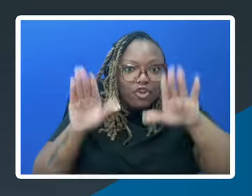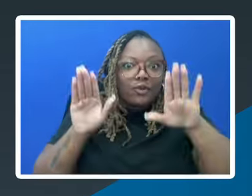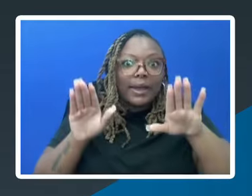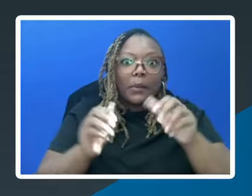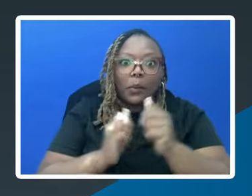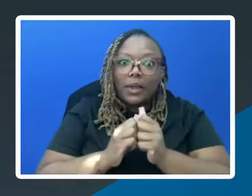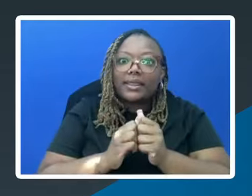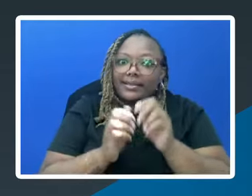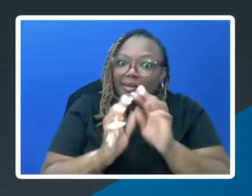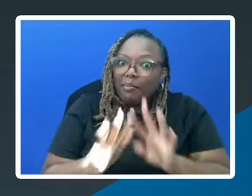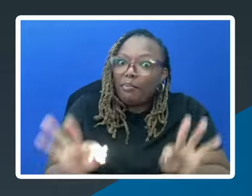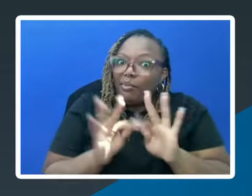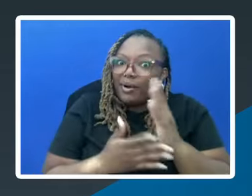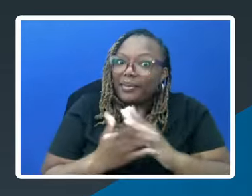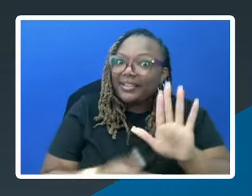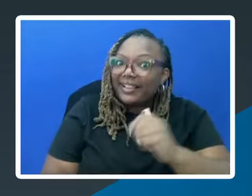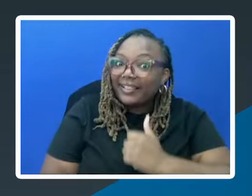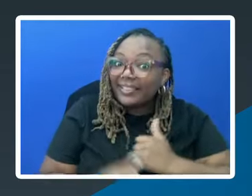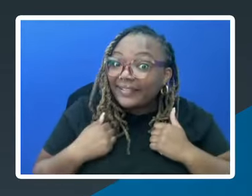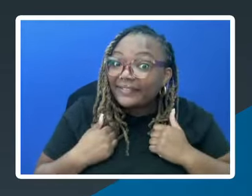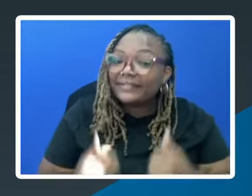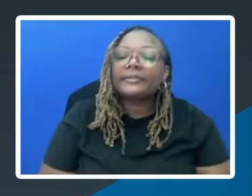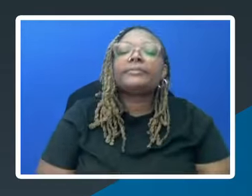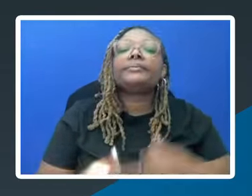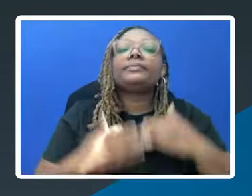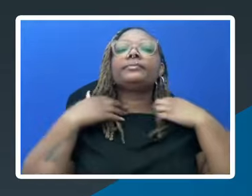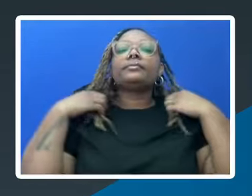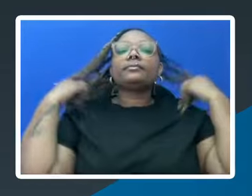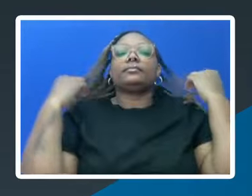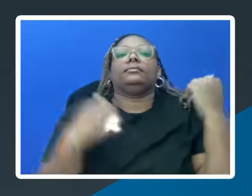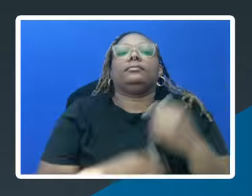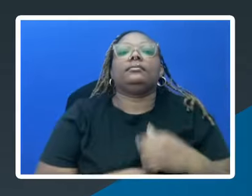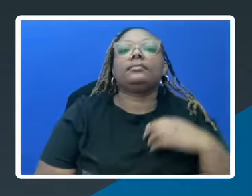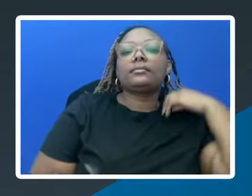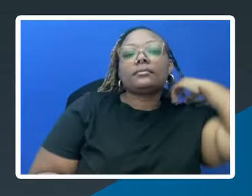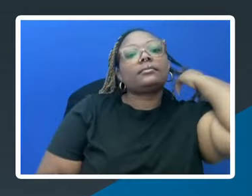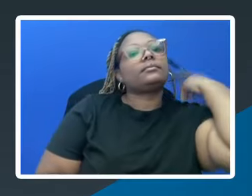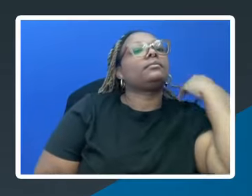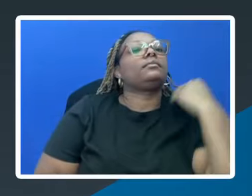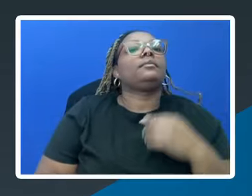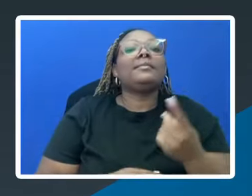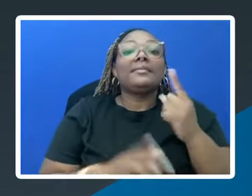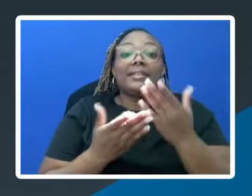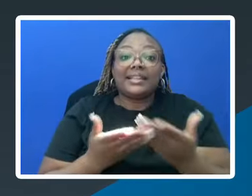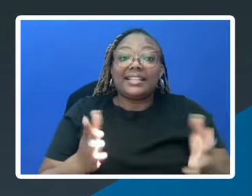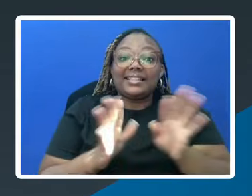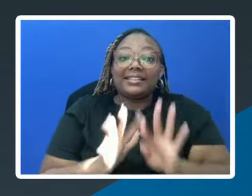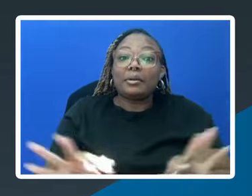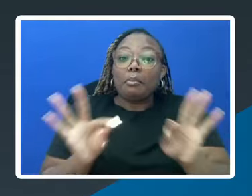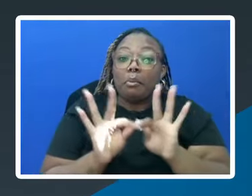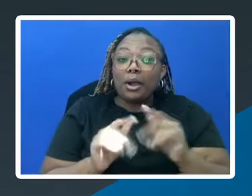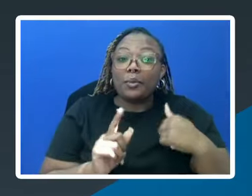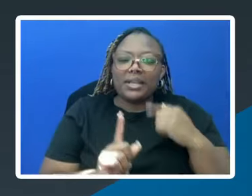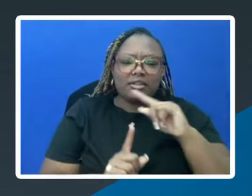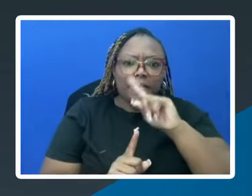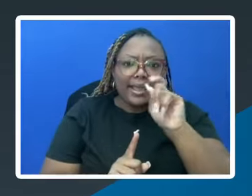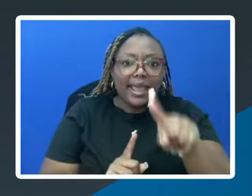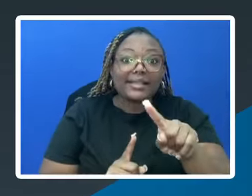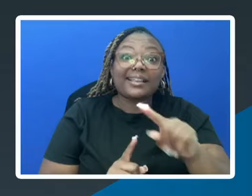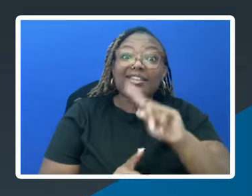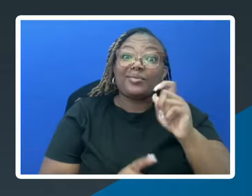life. And so one of the things that is really critical that we need to be asking, and the question that I'm going to pose as we start,